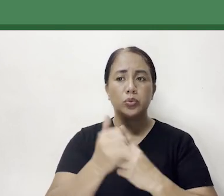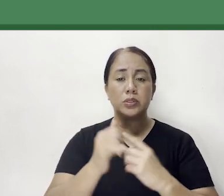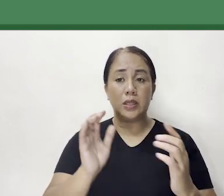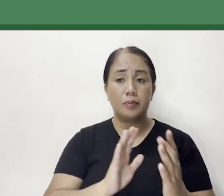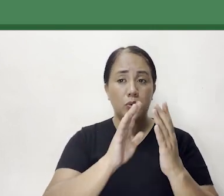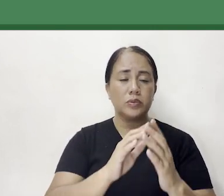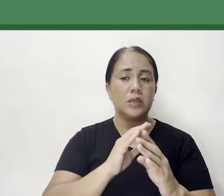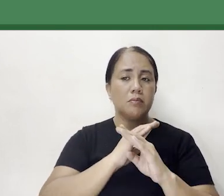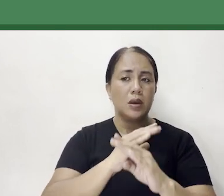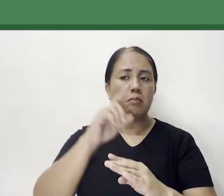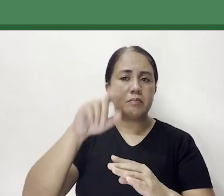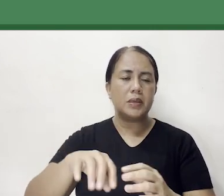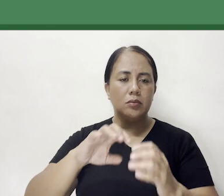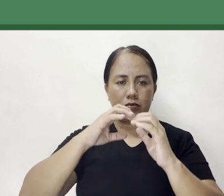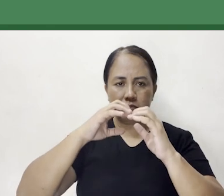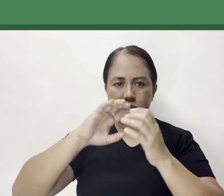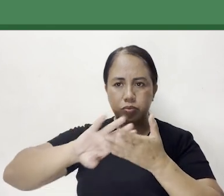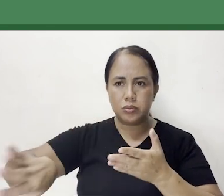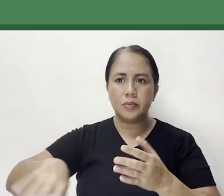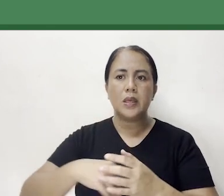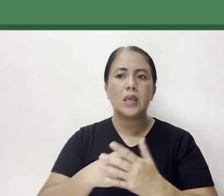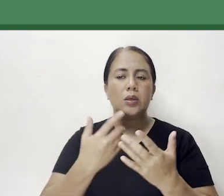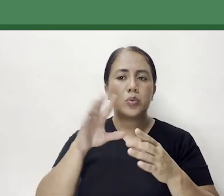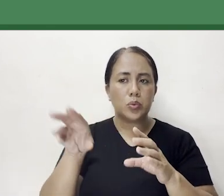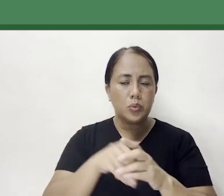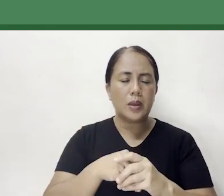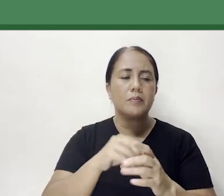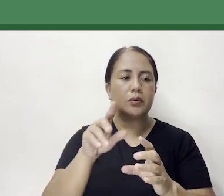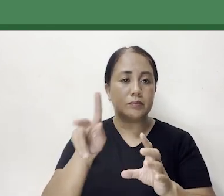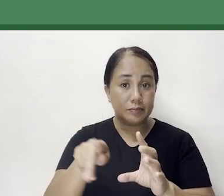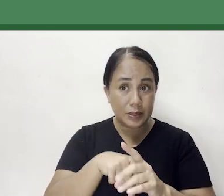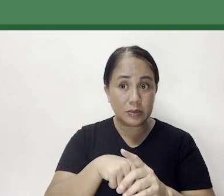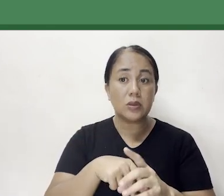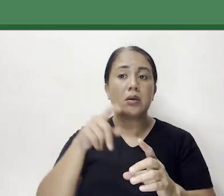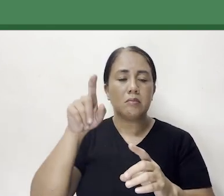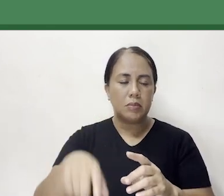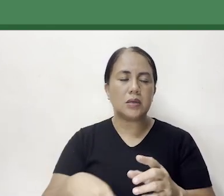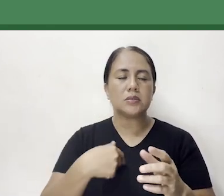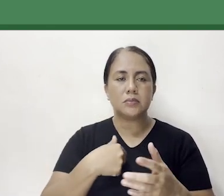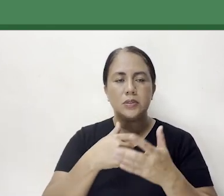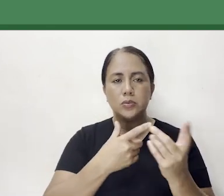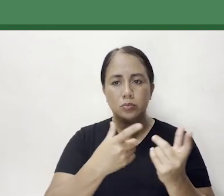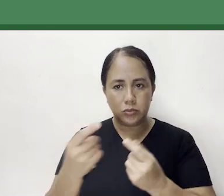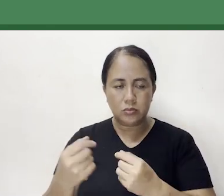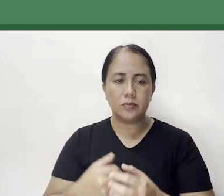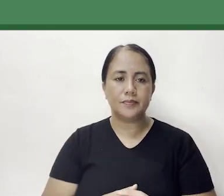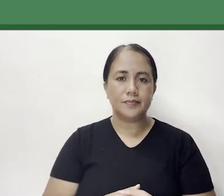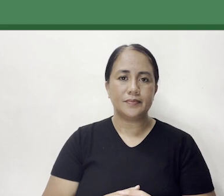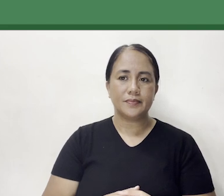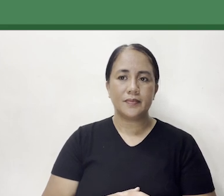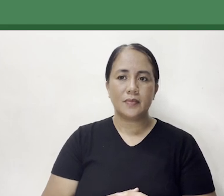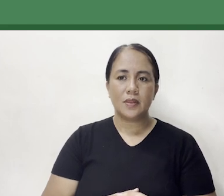Similar to the social approach, barriers must be eliminated and inclusion and participation should be